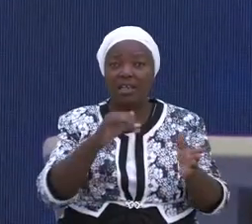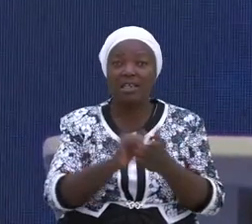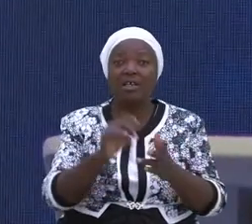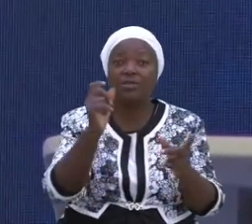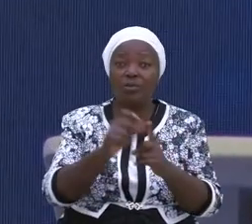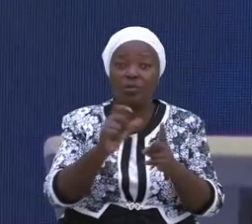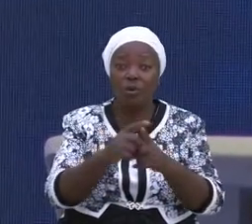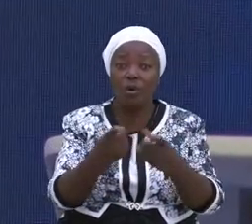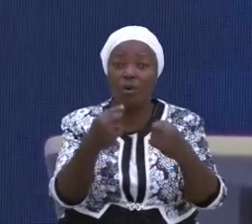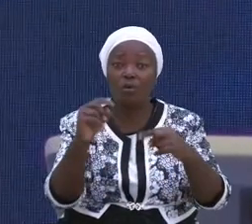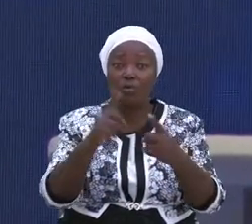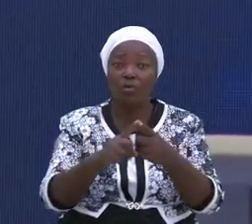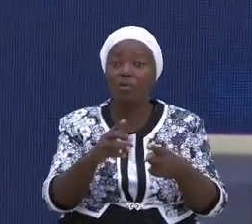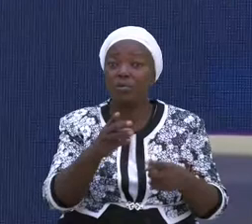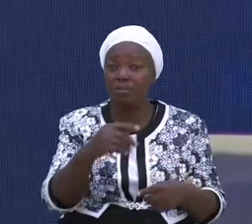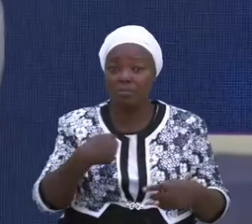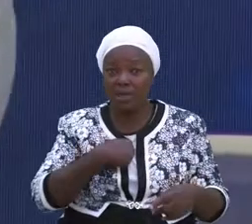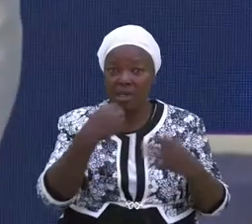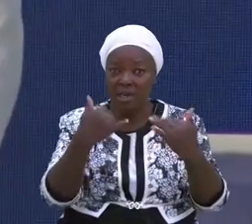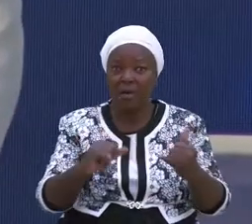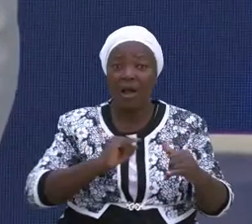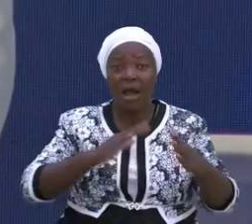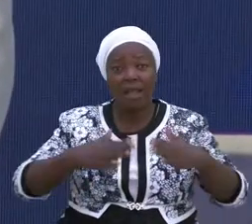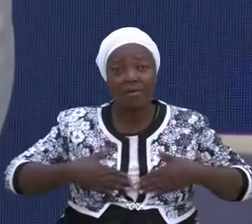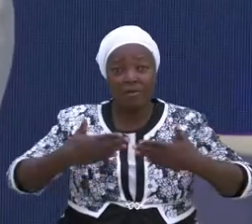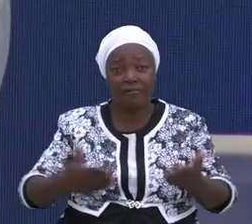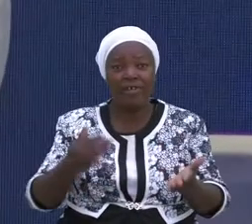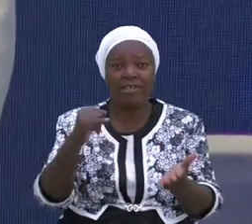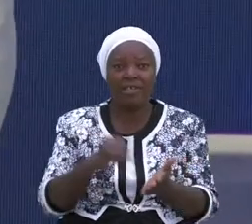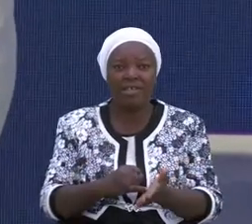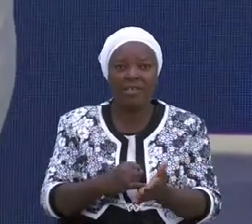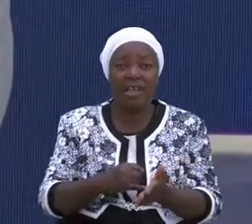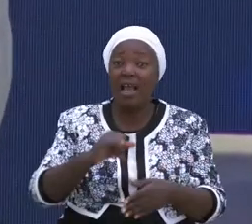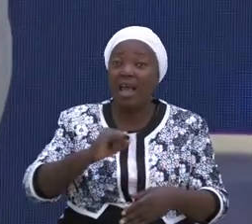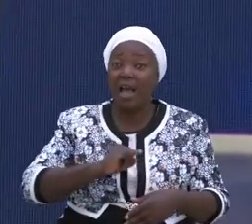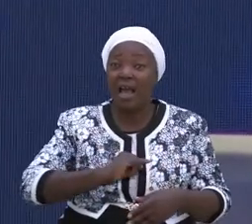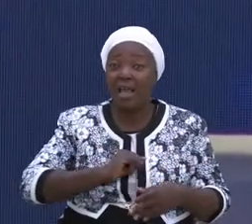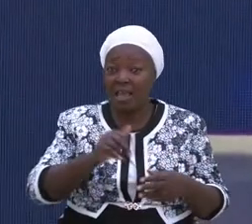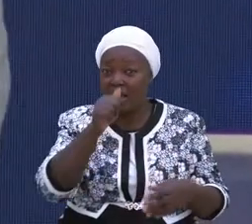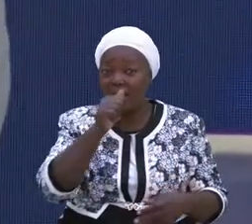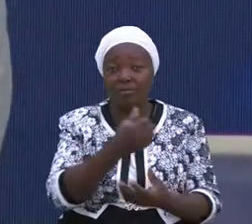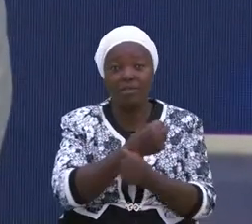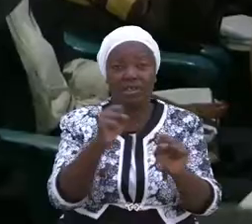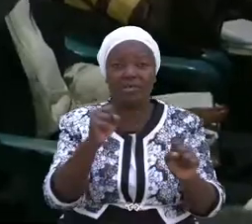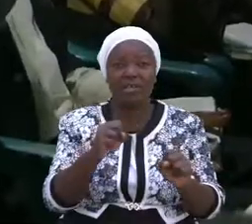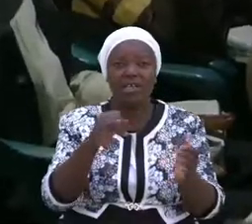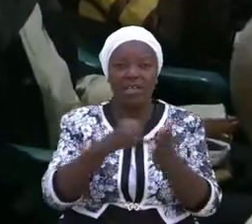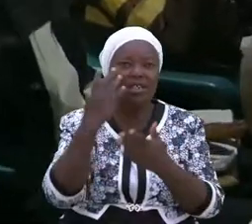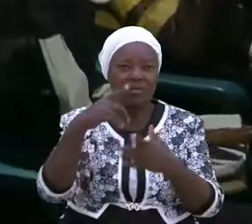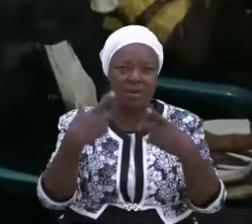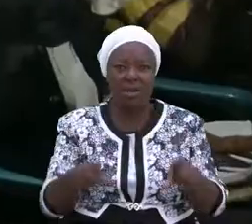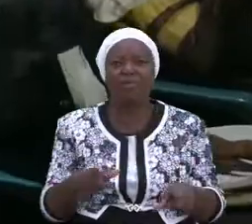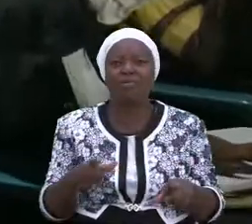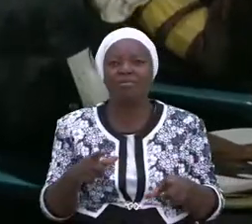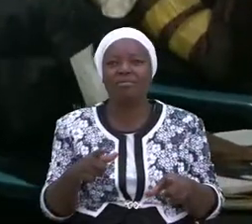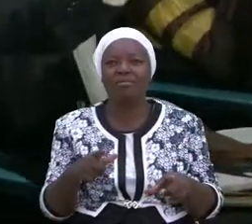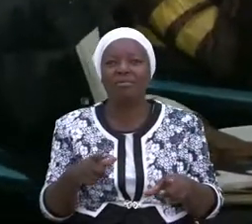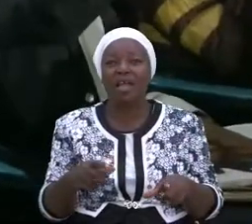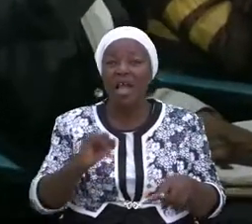comes to me now, I confess it, I am saved, it will happen. I